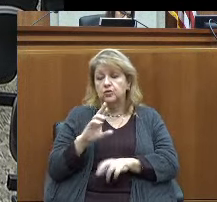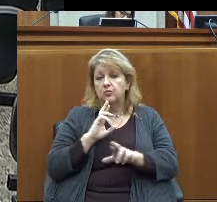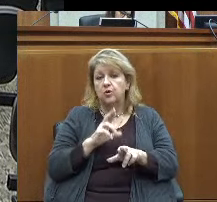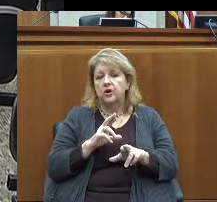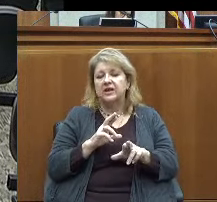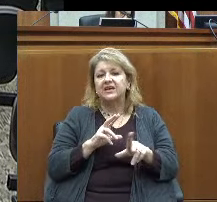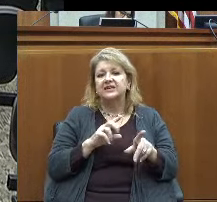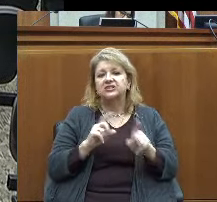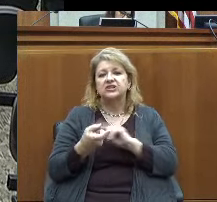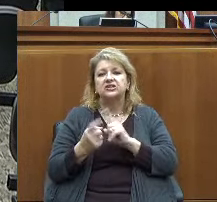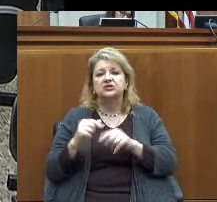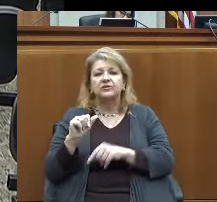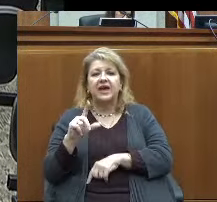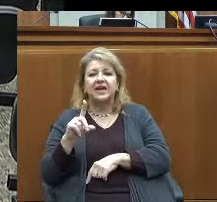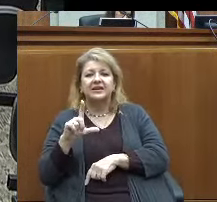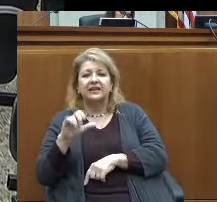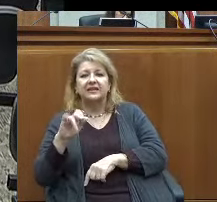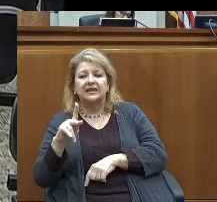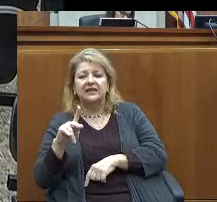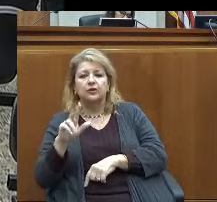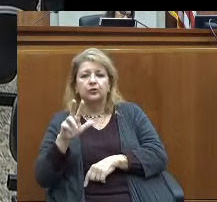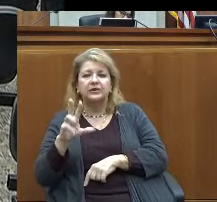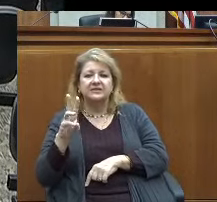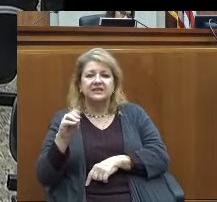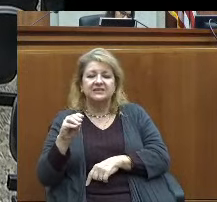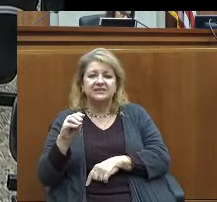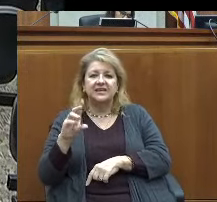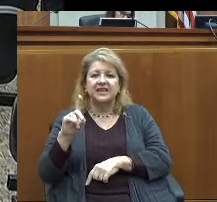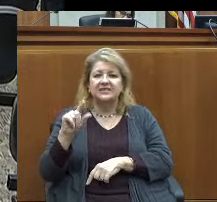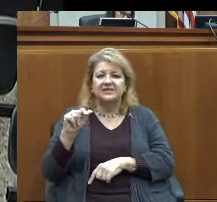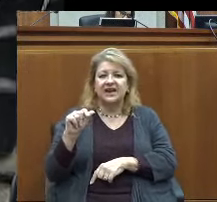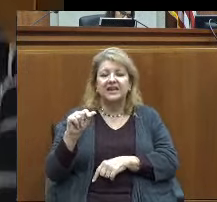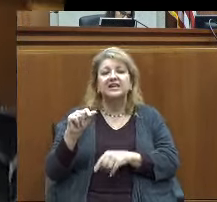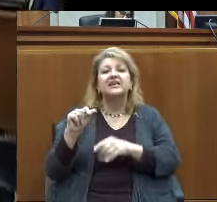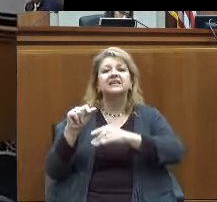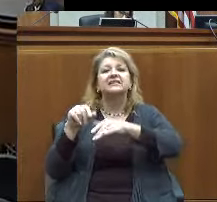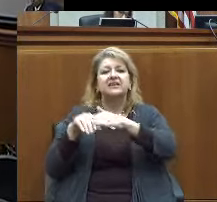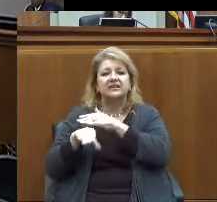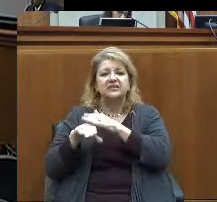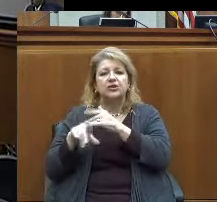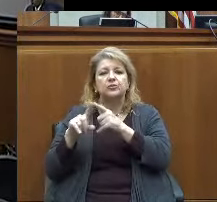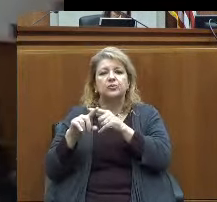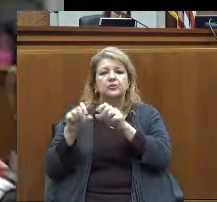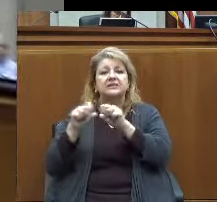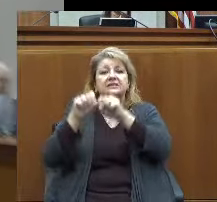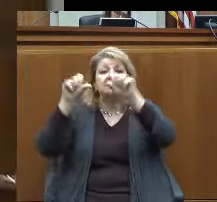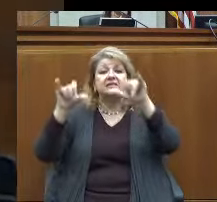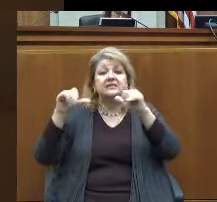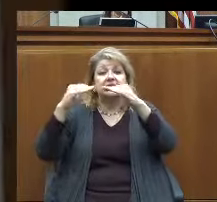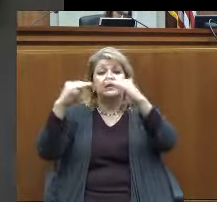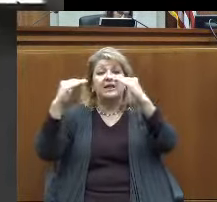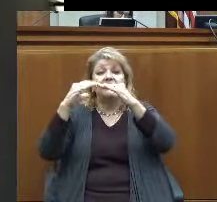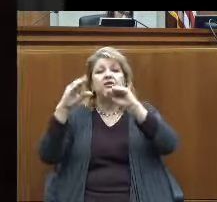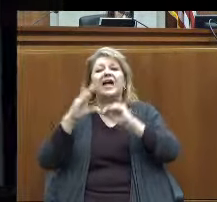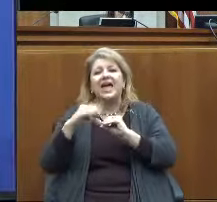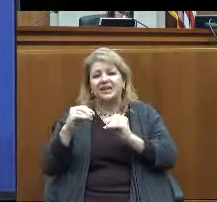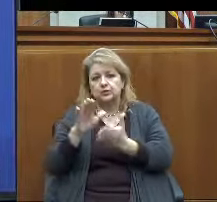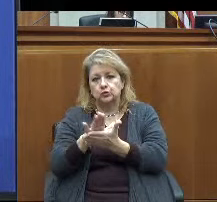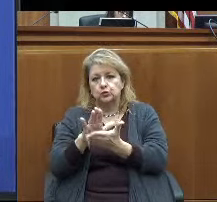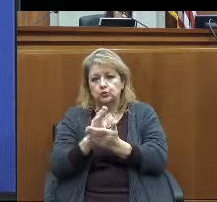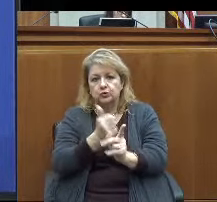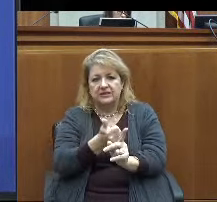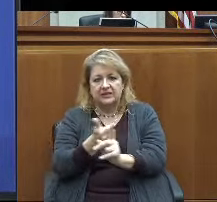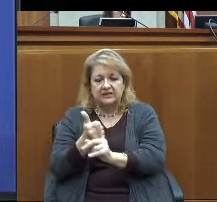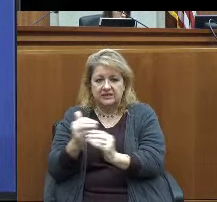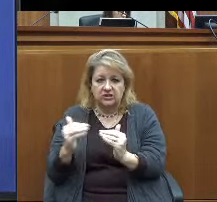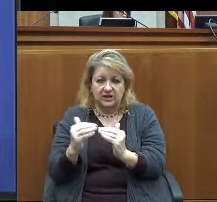EdLink 360, where data are available at the system and the school level. So now system and school leaders can access their